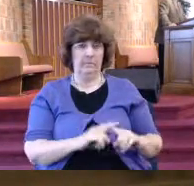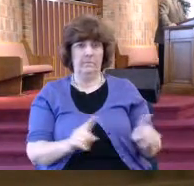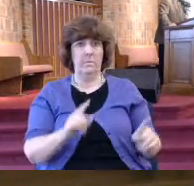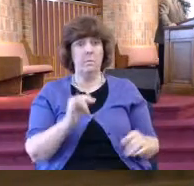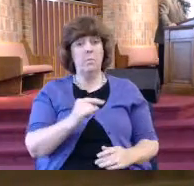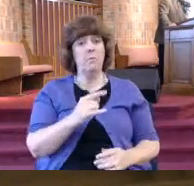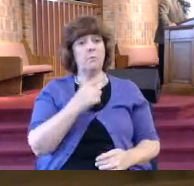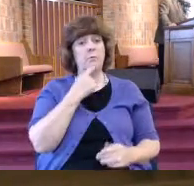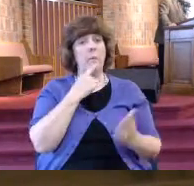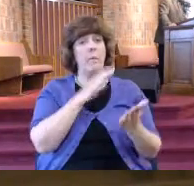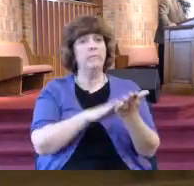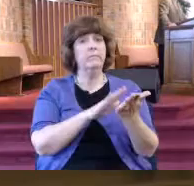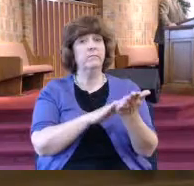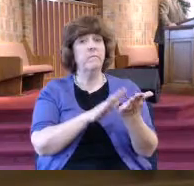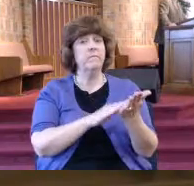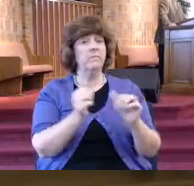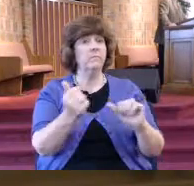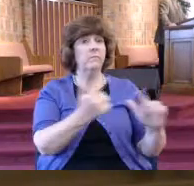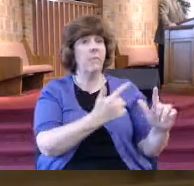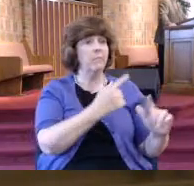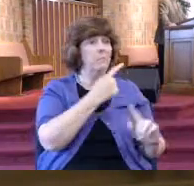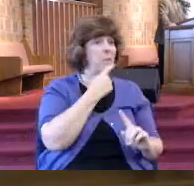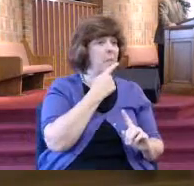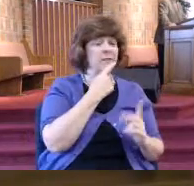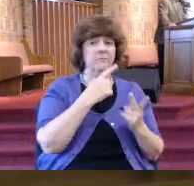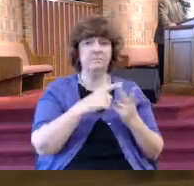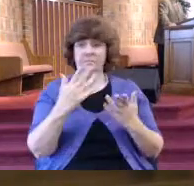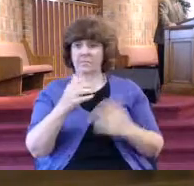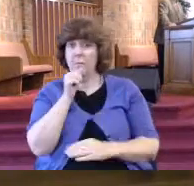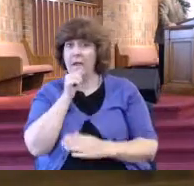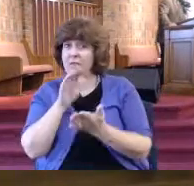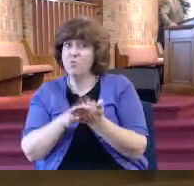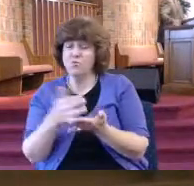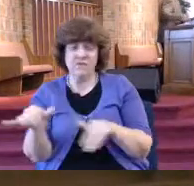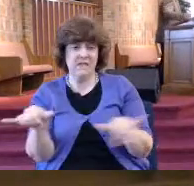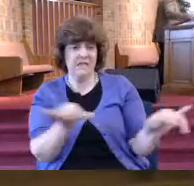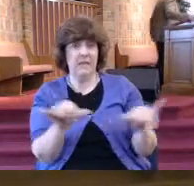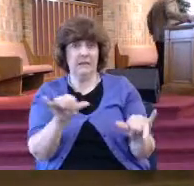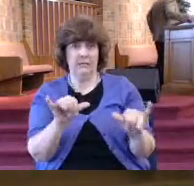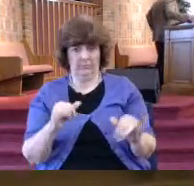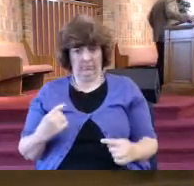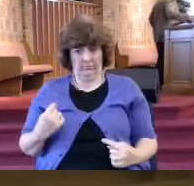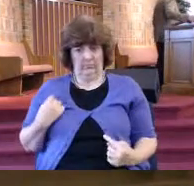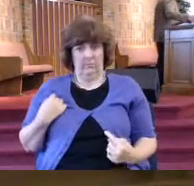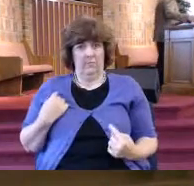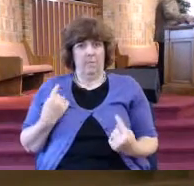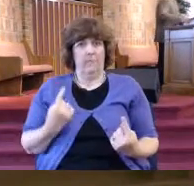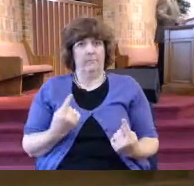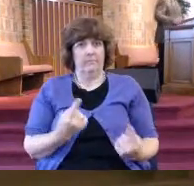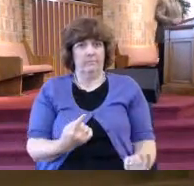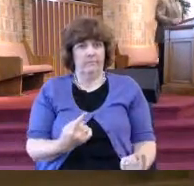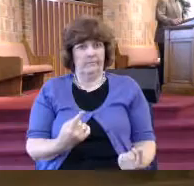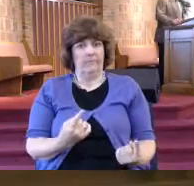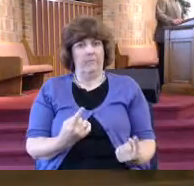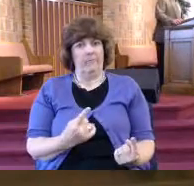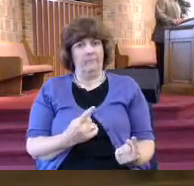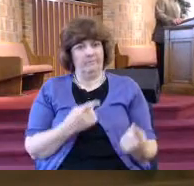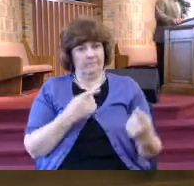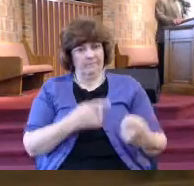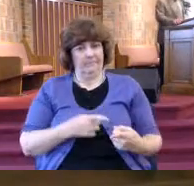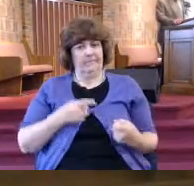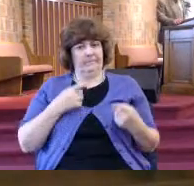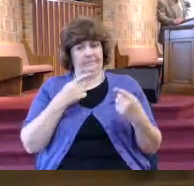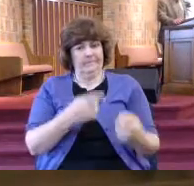school systems, and I suppose private school systems to some degree, have for some time dealt with the problem